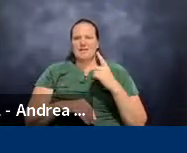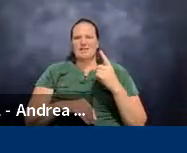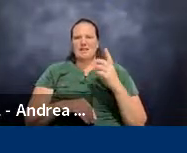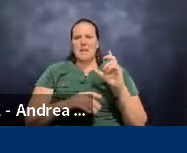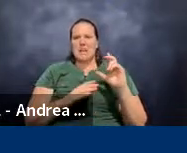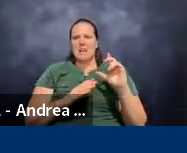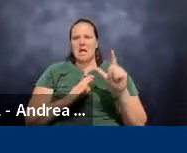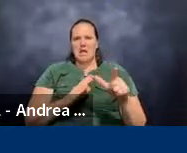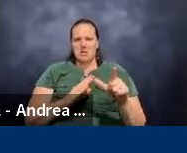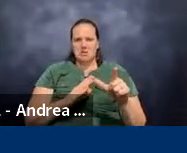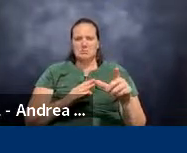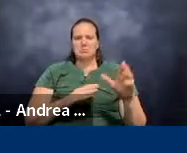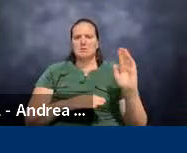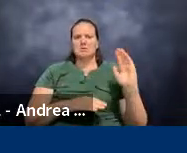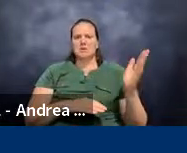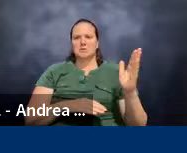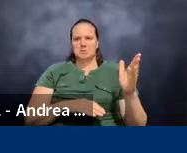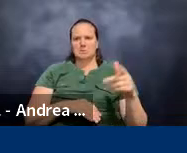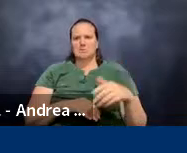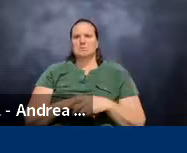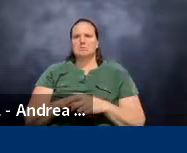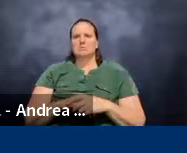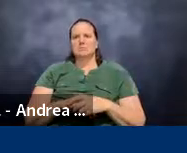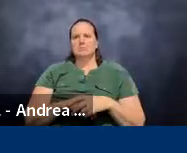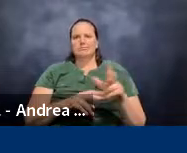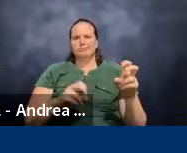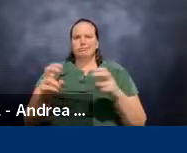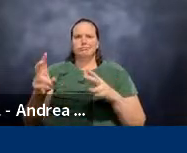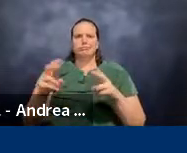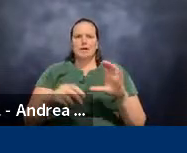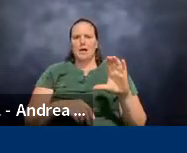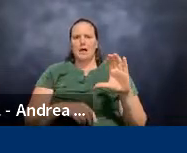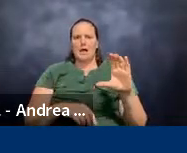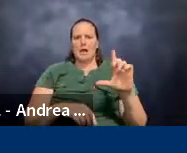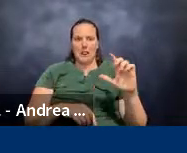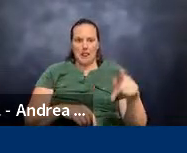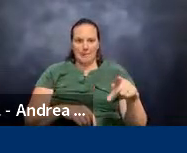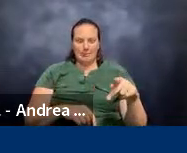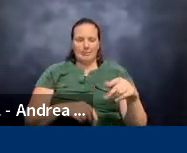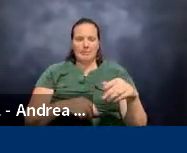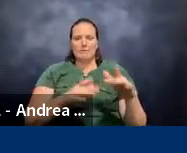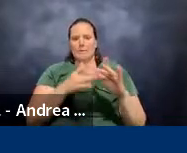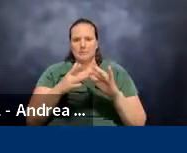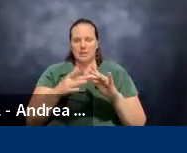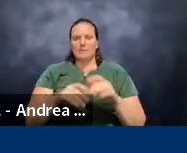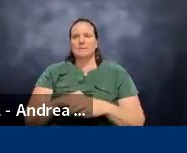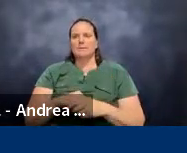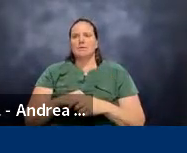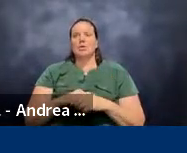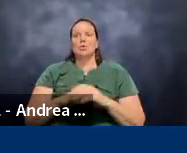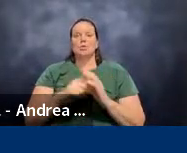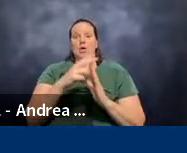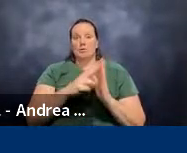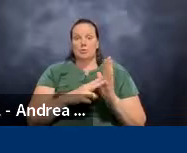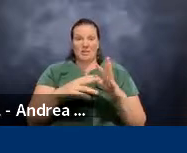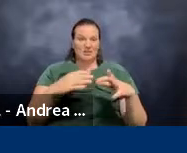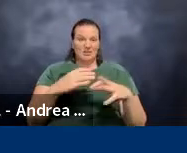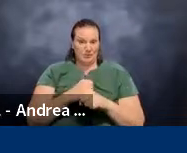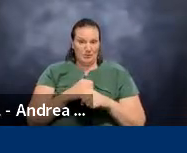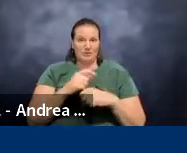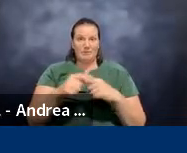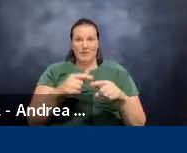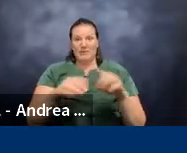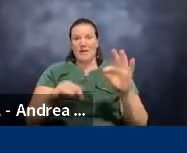in this presentation, a little clip of our webpage, but you will be able to read a summary of the